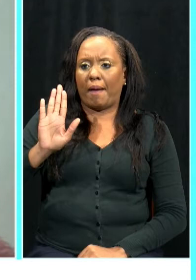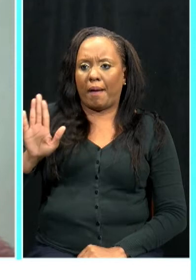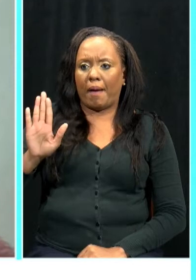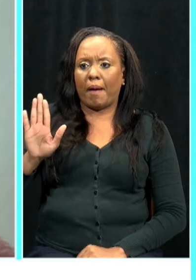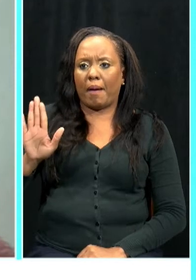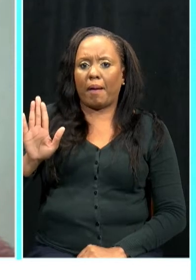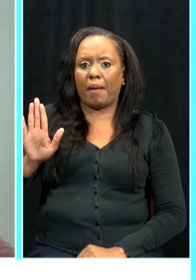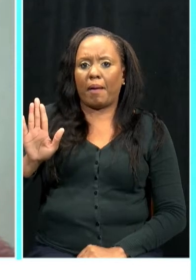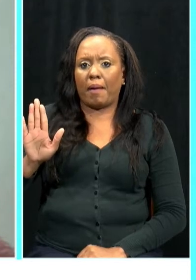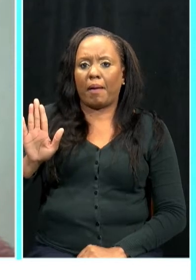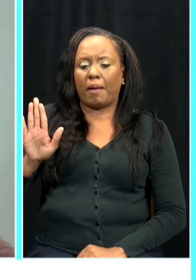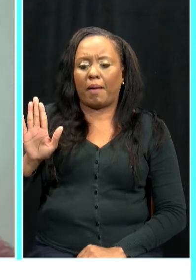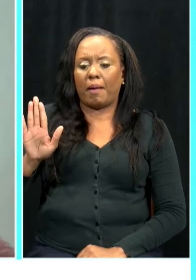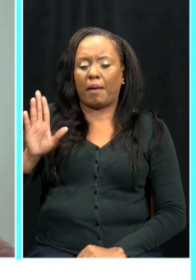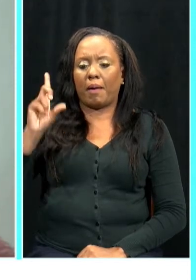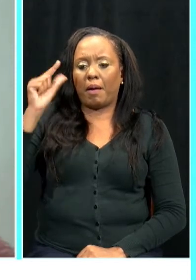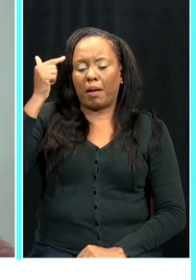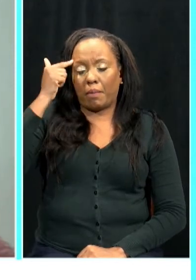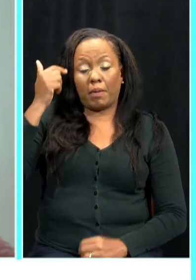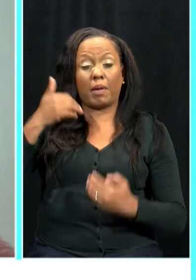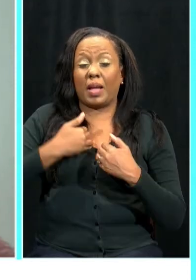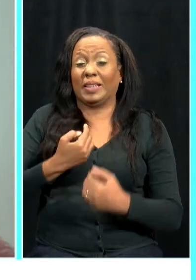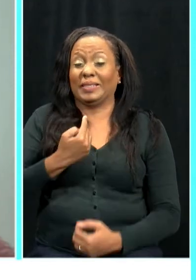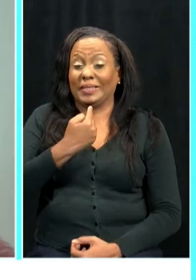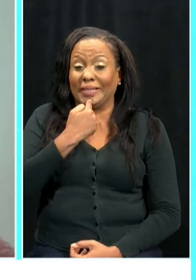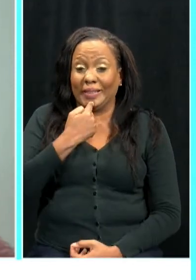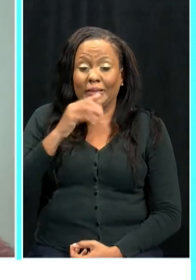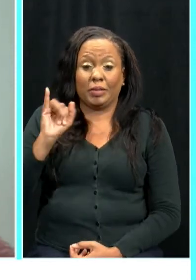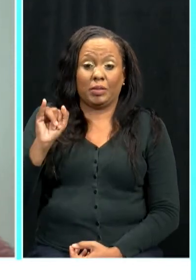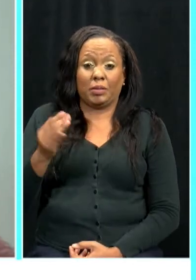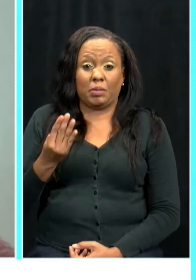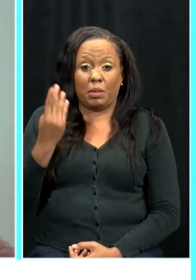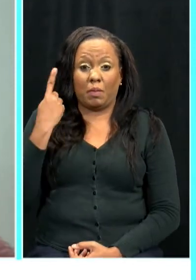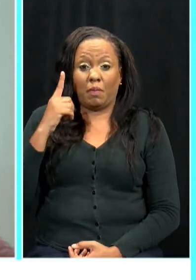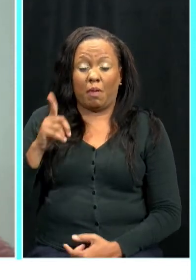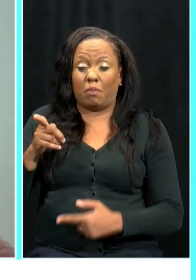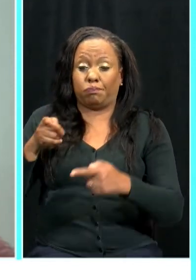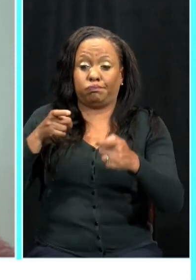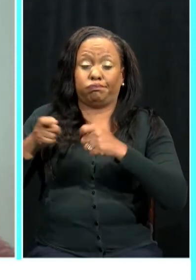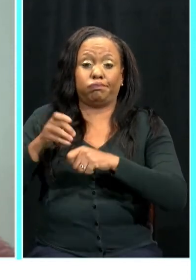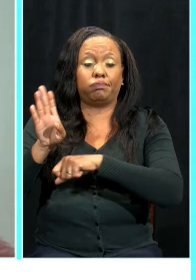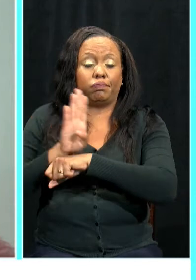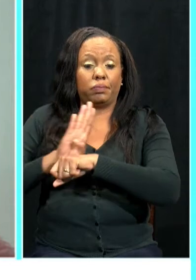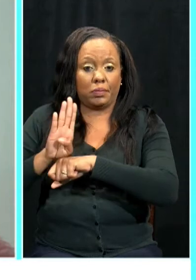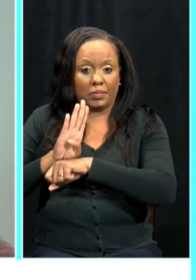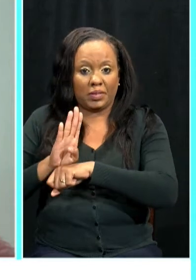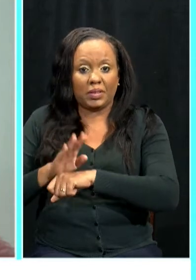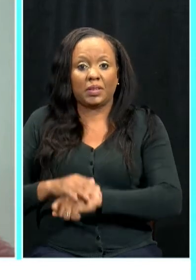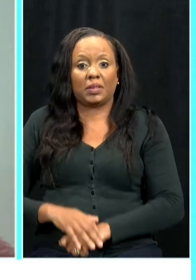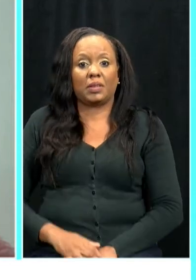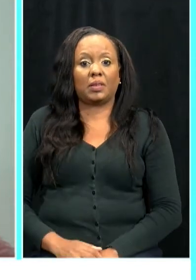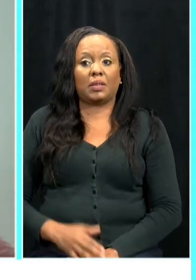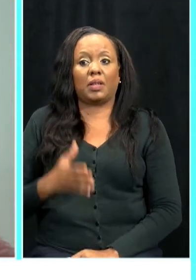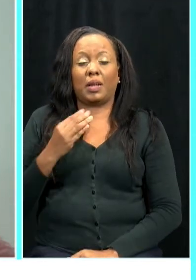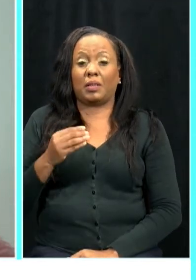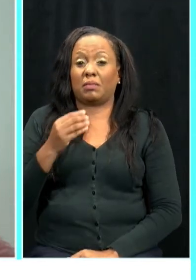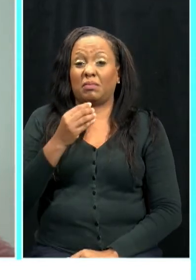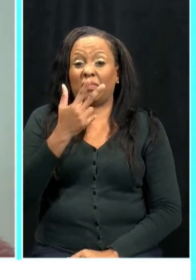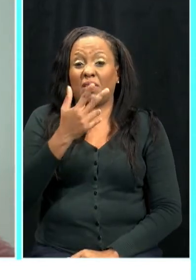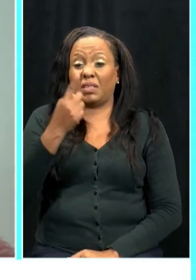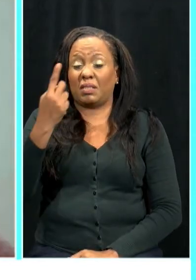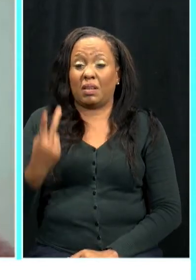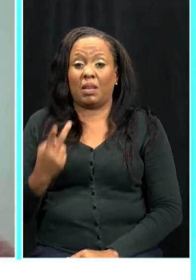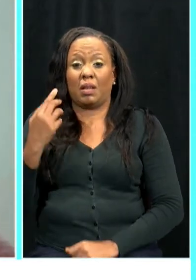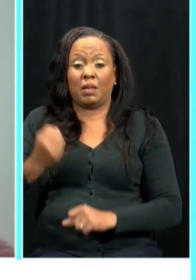very serious mission to accomplish on behalf of the nation and people of Barbados, and that over the past 3.5 years, she